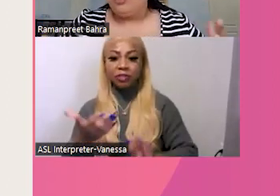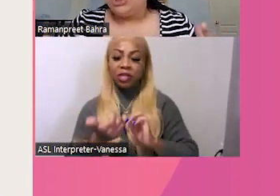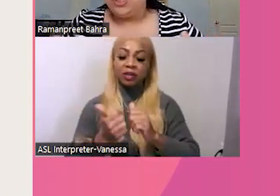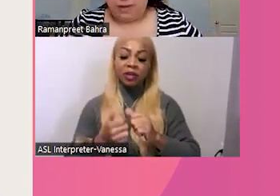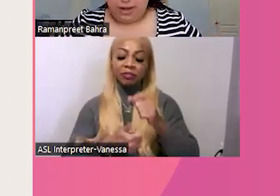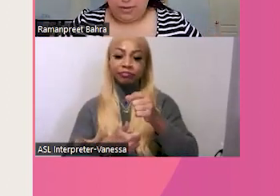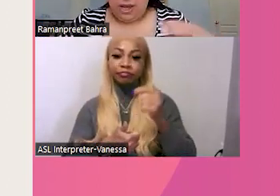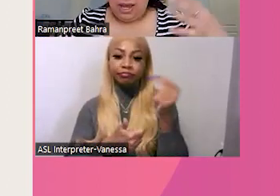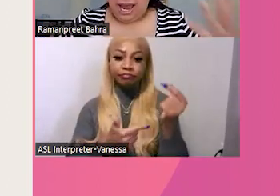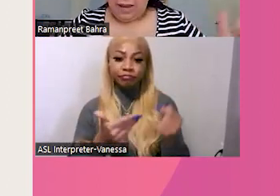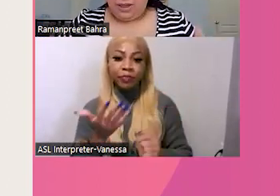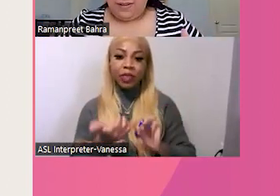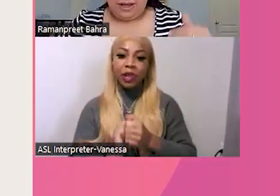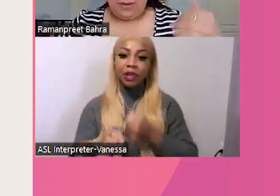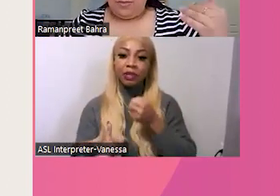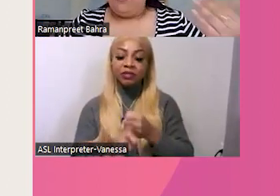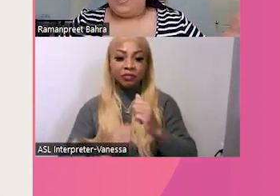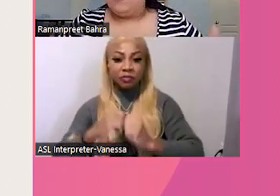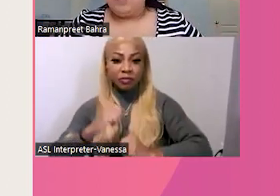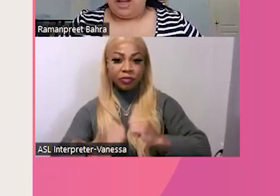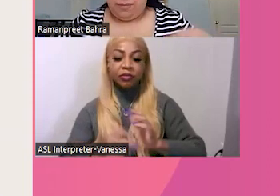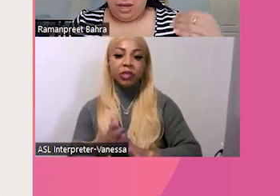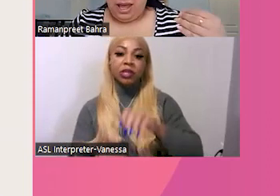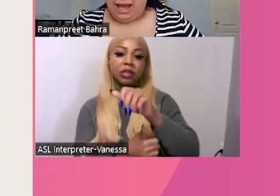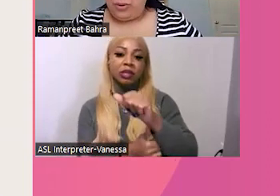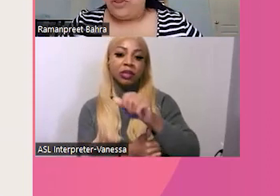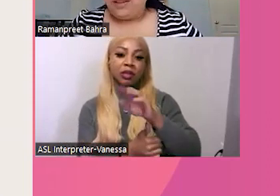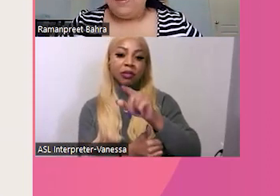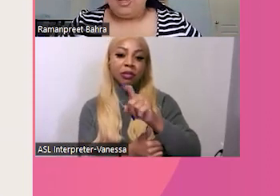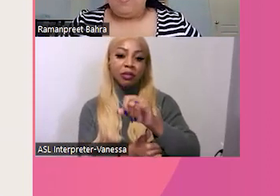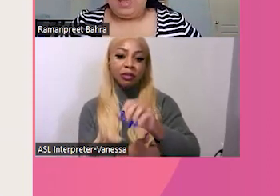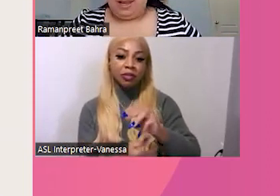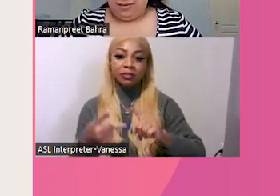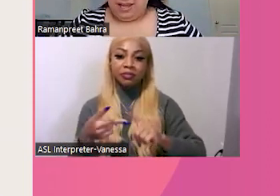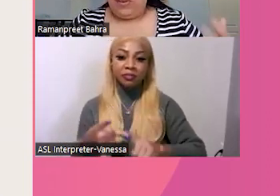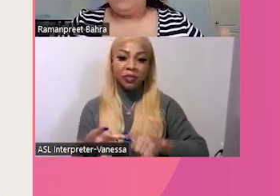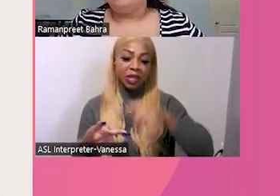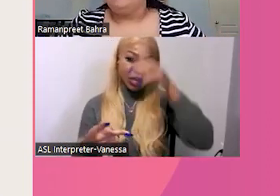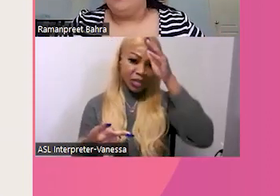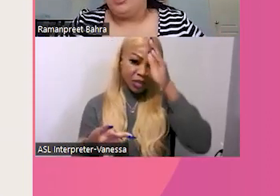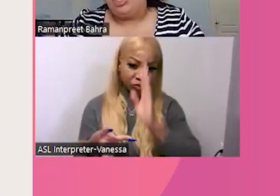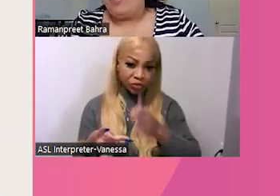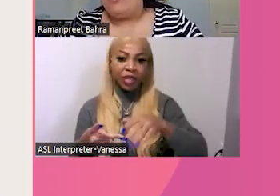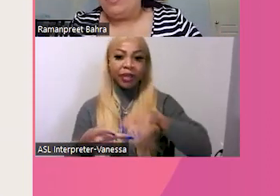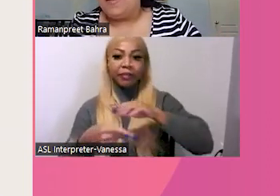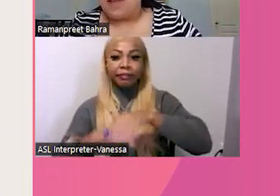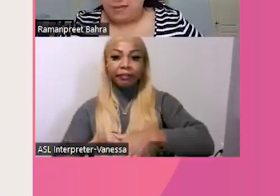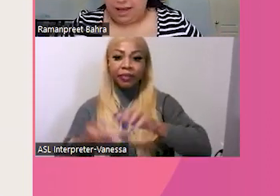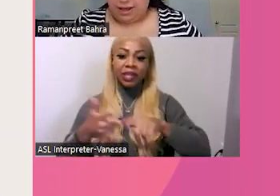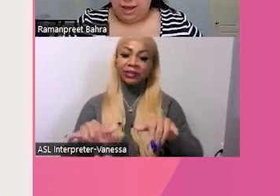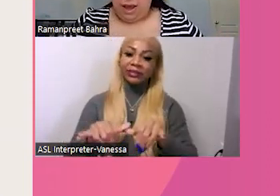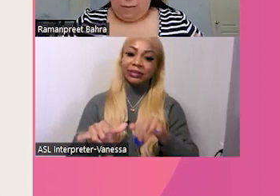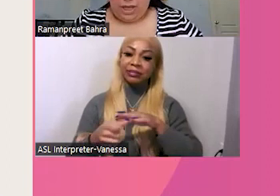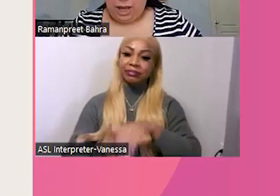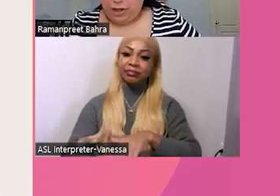larger structures of ableism, racism, heterosexism, and even sizeism, a term we will be